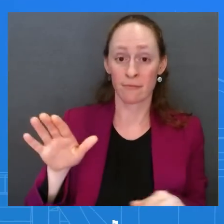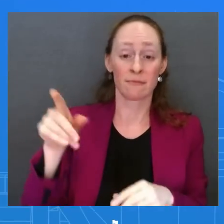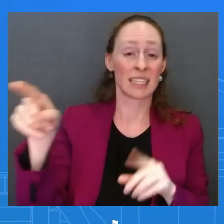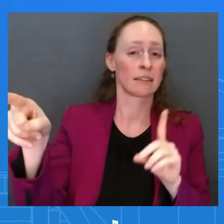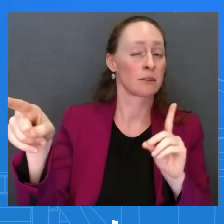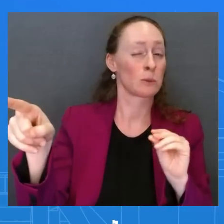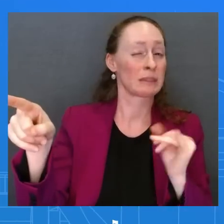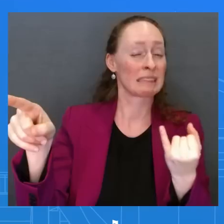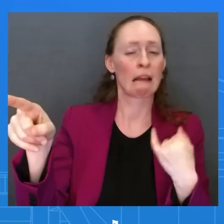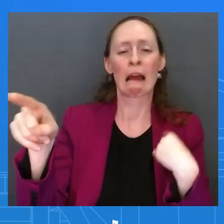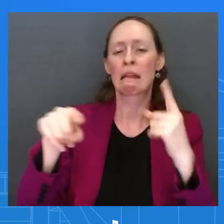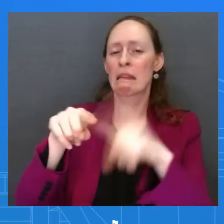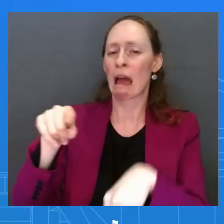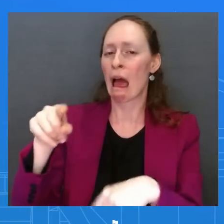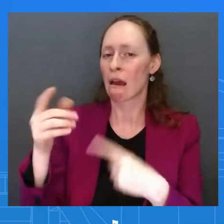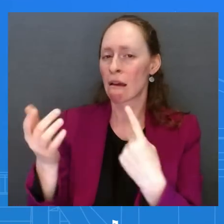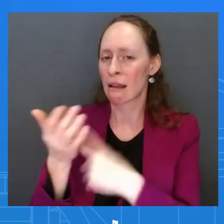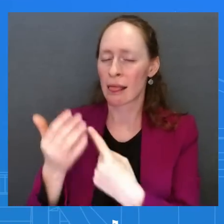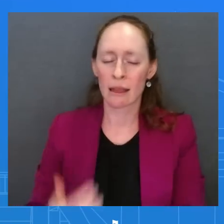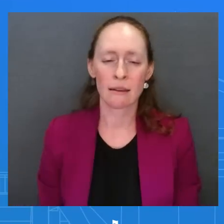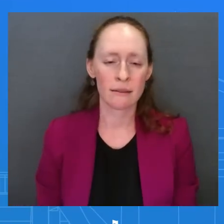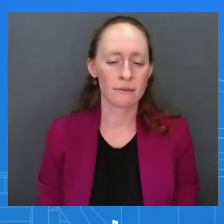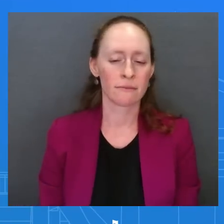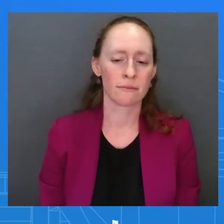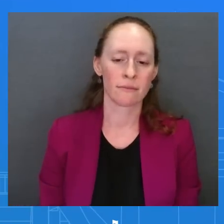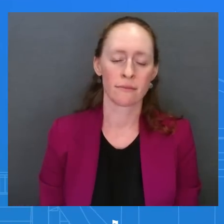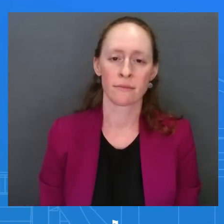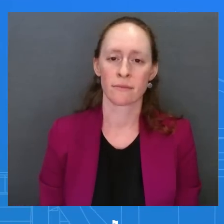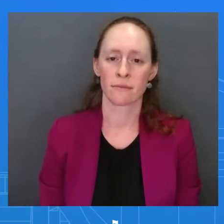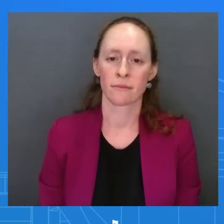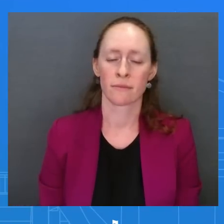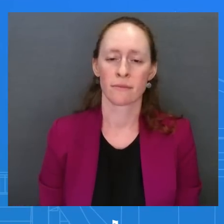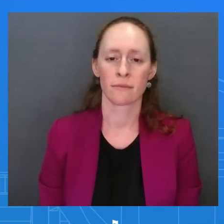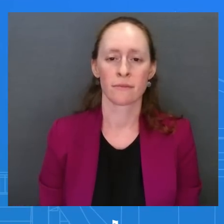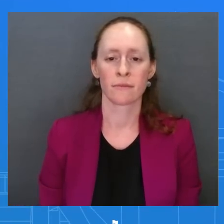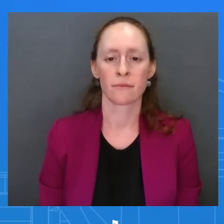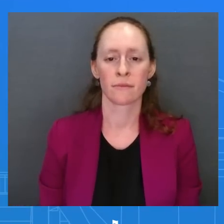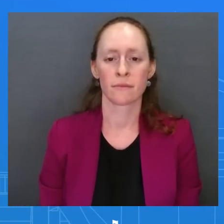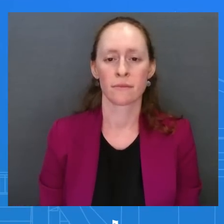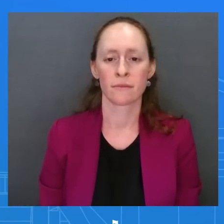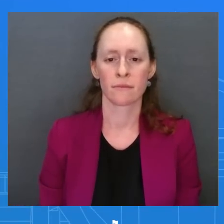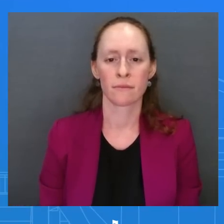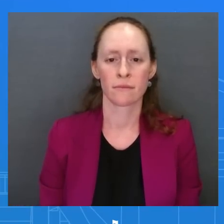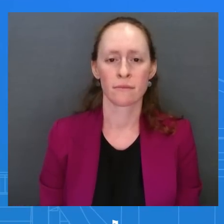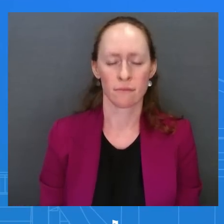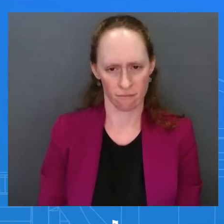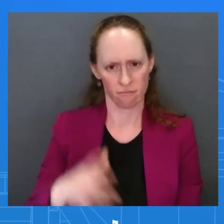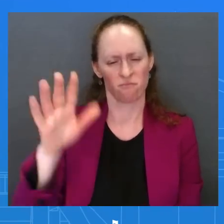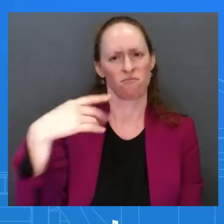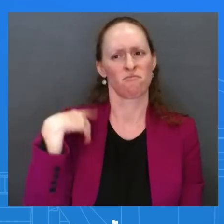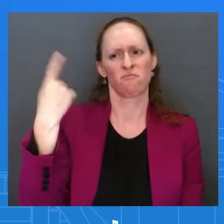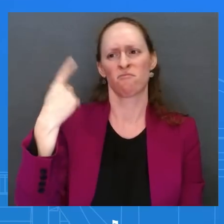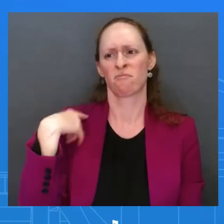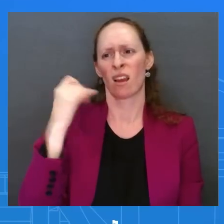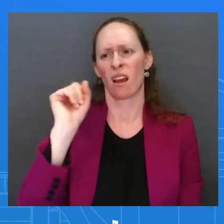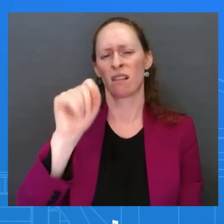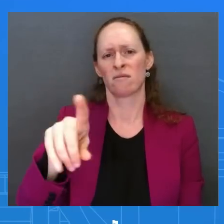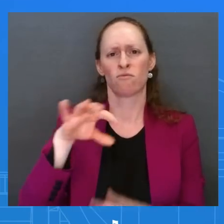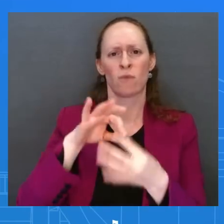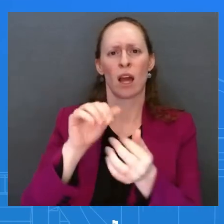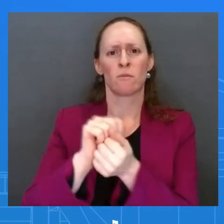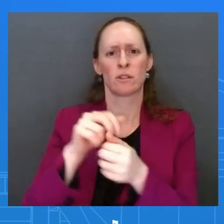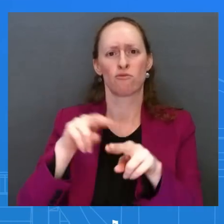on the Montana train derailment. So how confident is the administration that it's not going to have a negative effect on